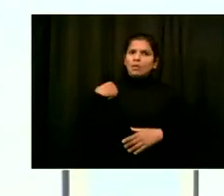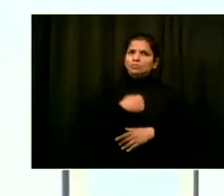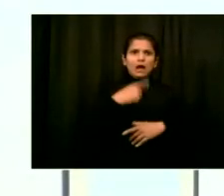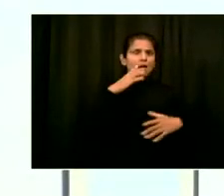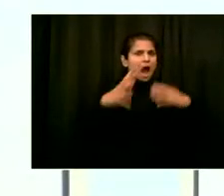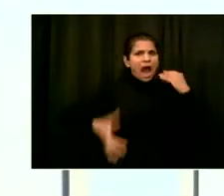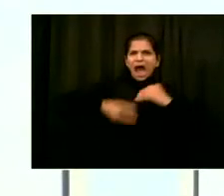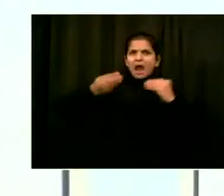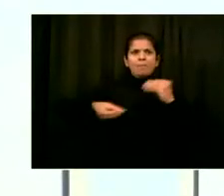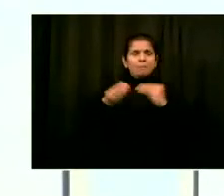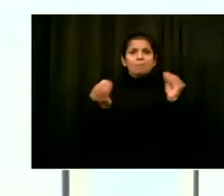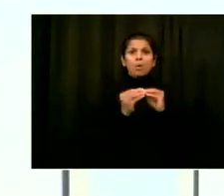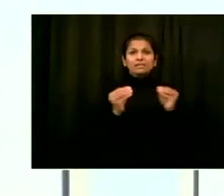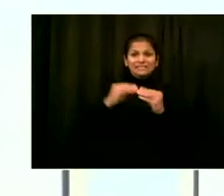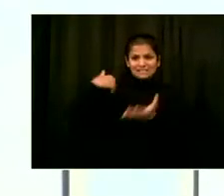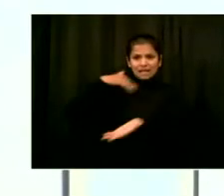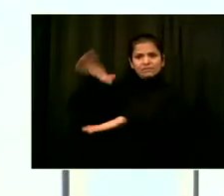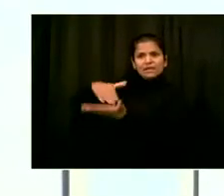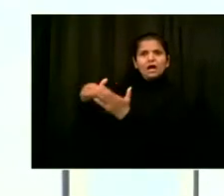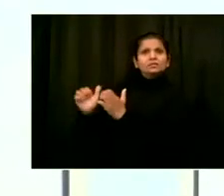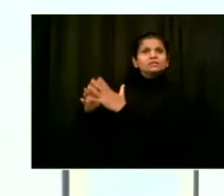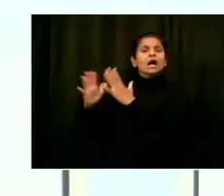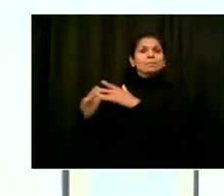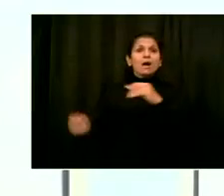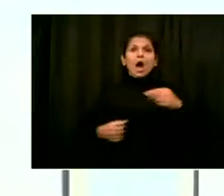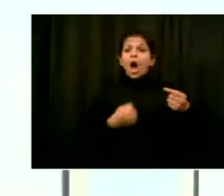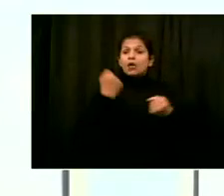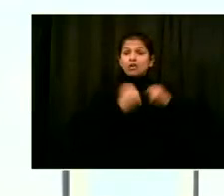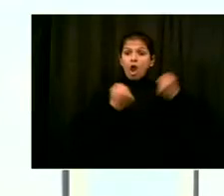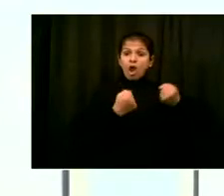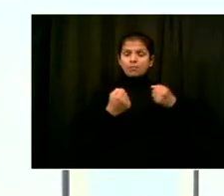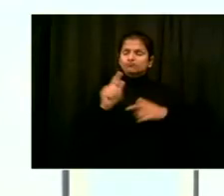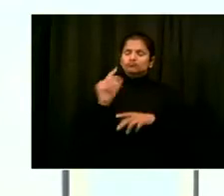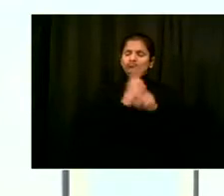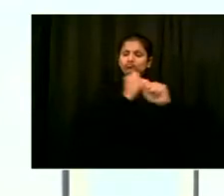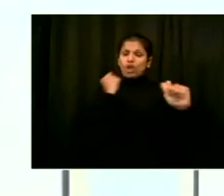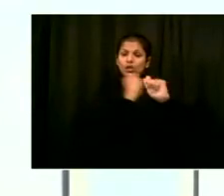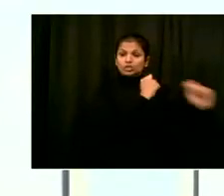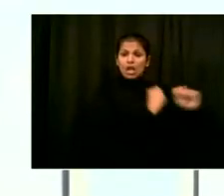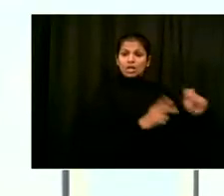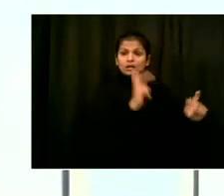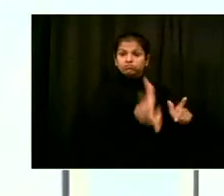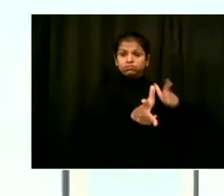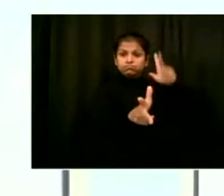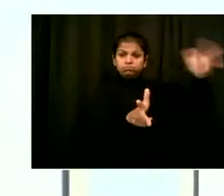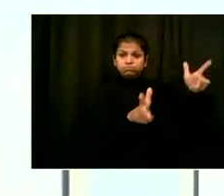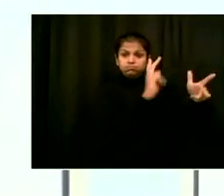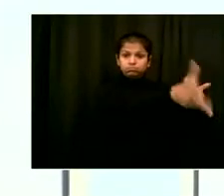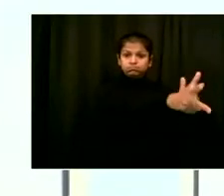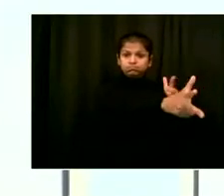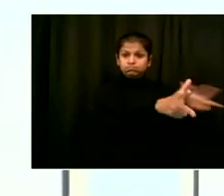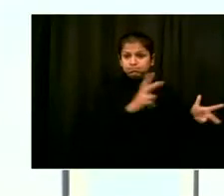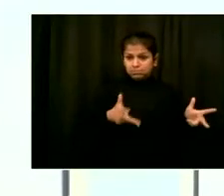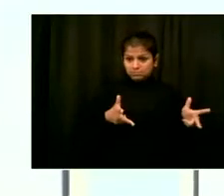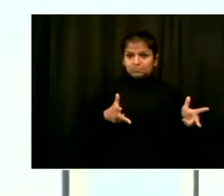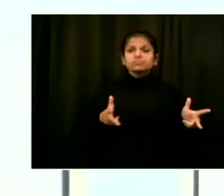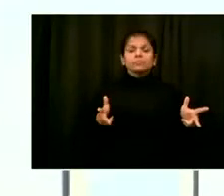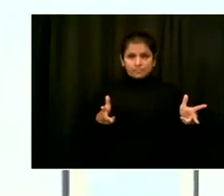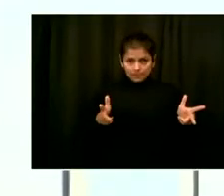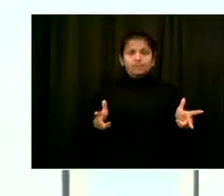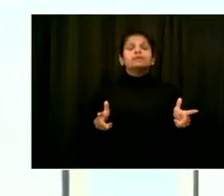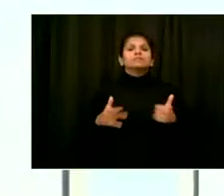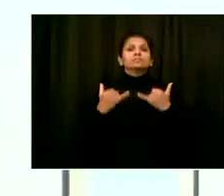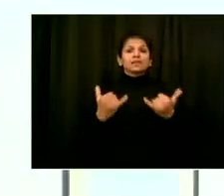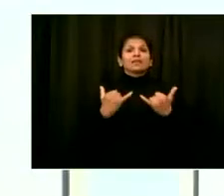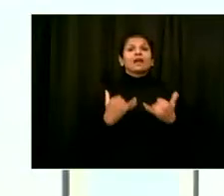and also bringing more testing to um to the major Transit hubs ahead of the holidays including JFK LaGuardia Penn Station